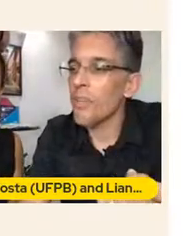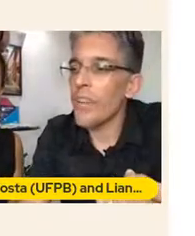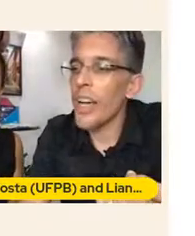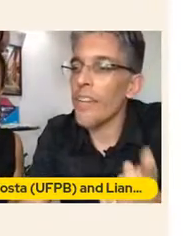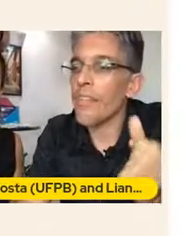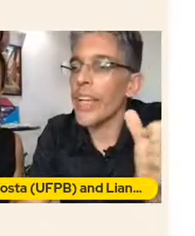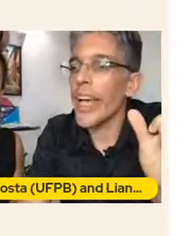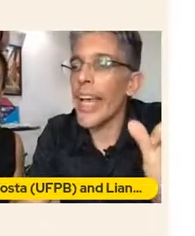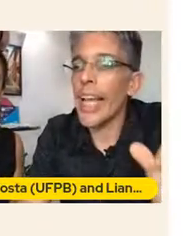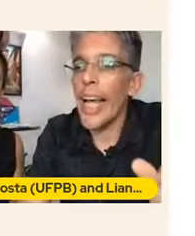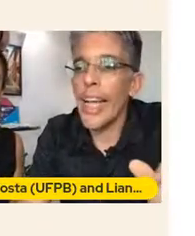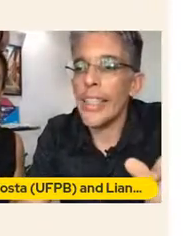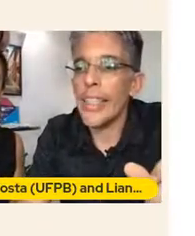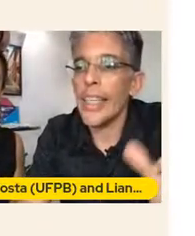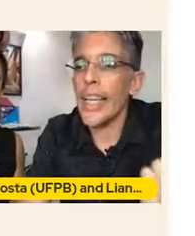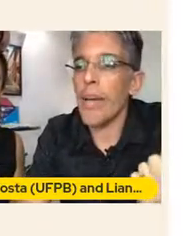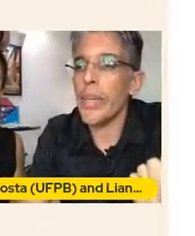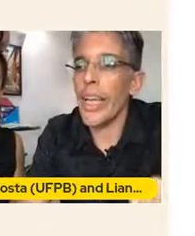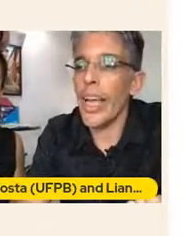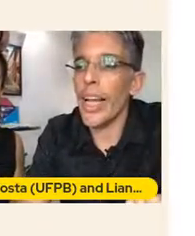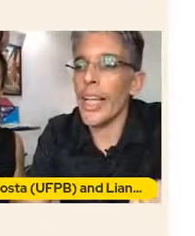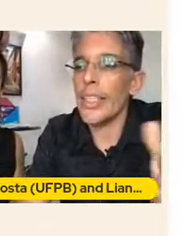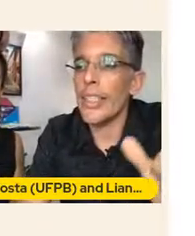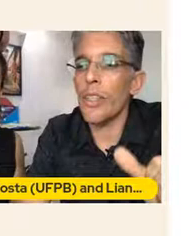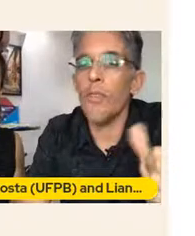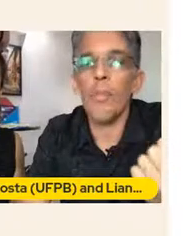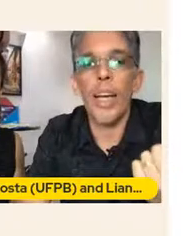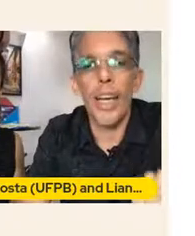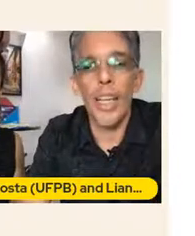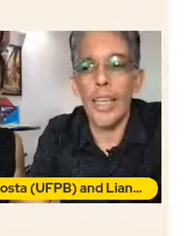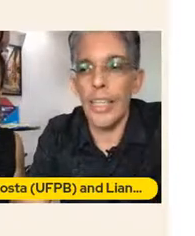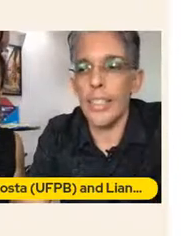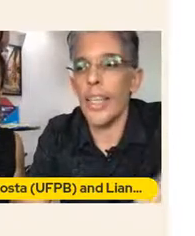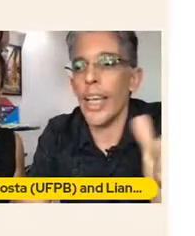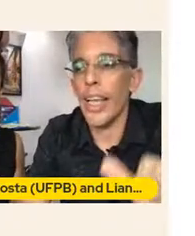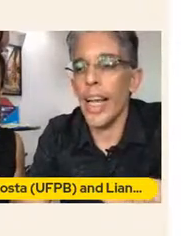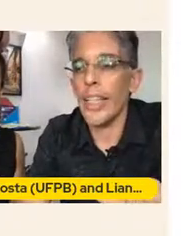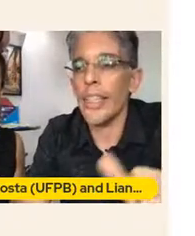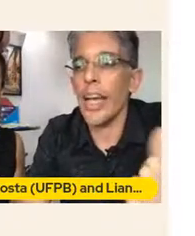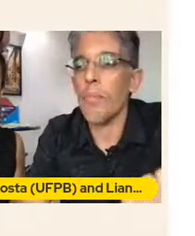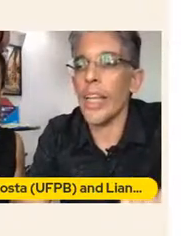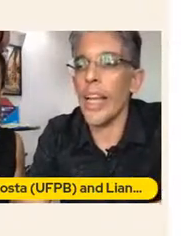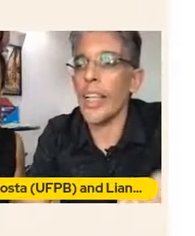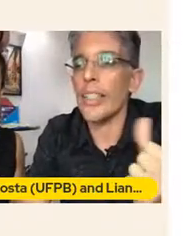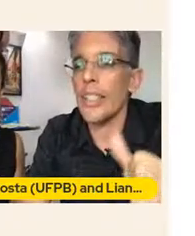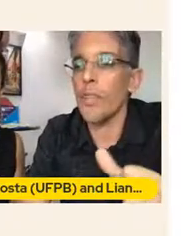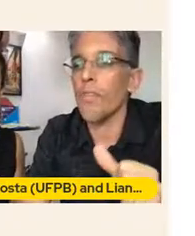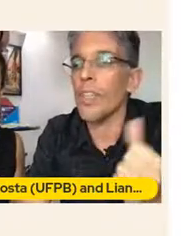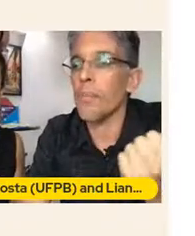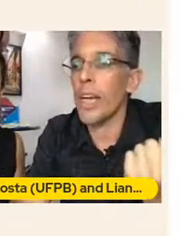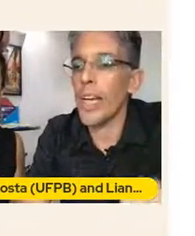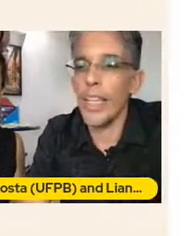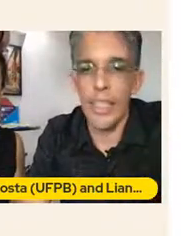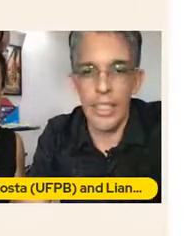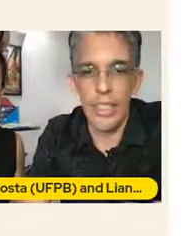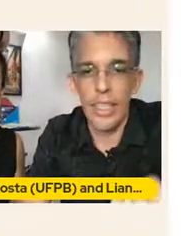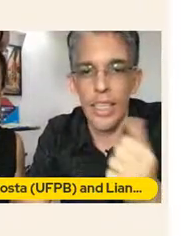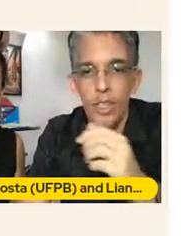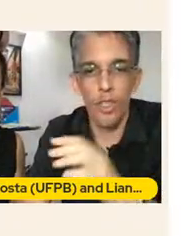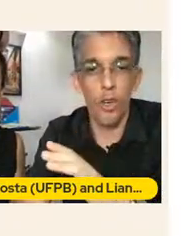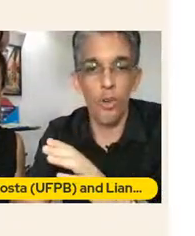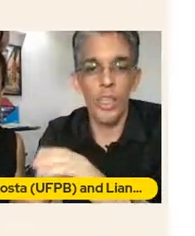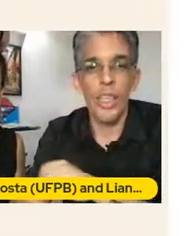5. Number 5, Elade Gabriela Silva Magalhães. Elade Gabriela Silva